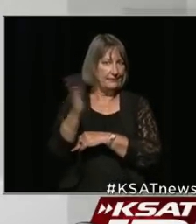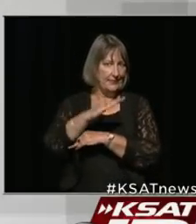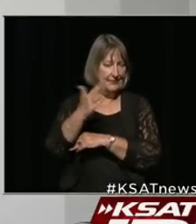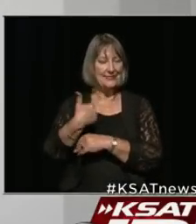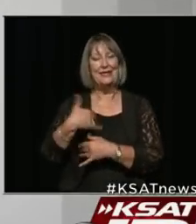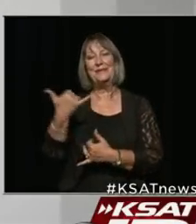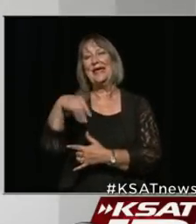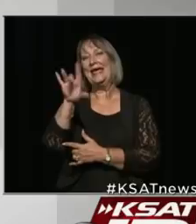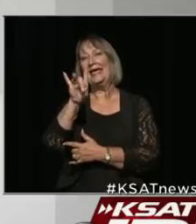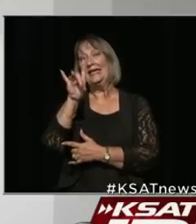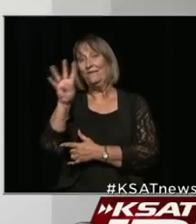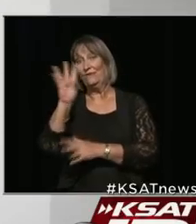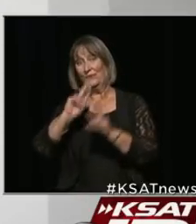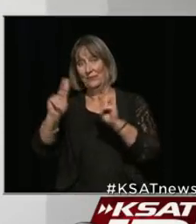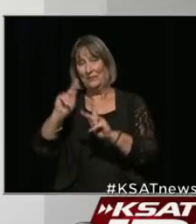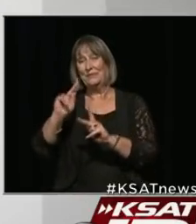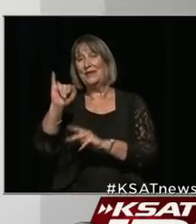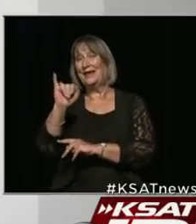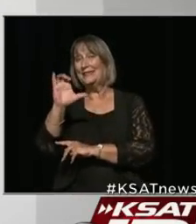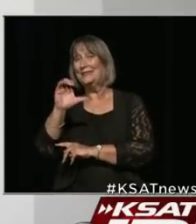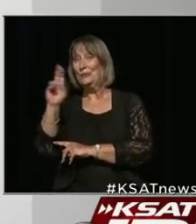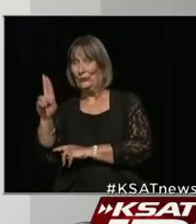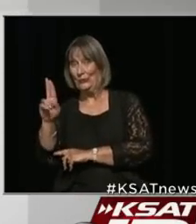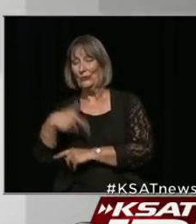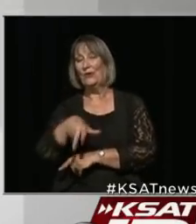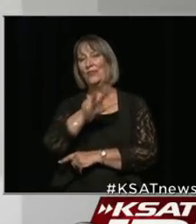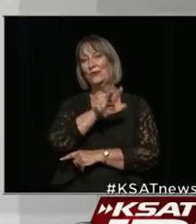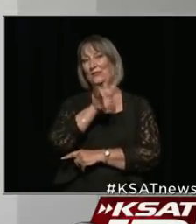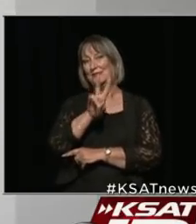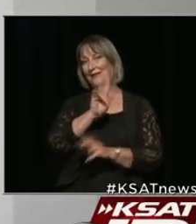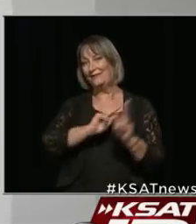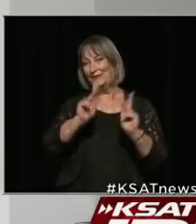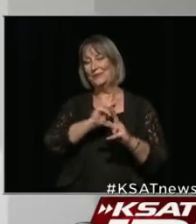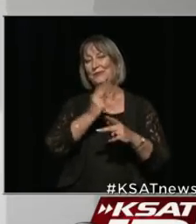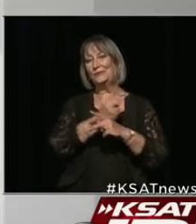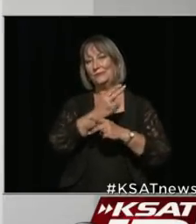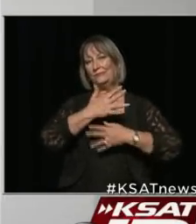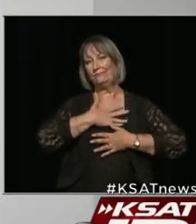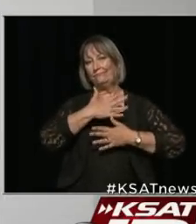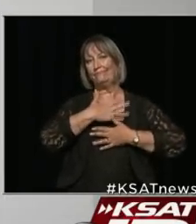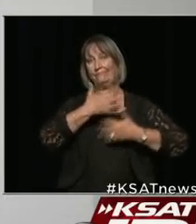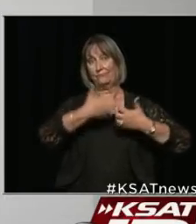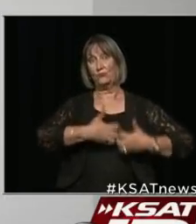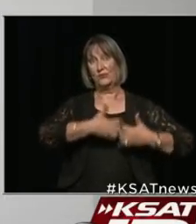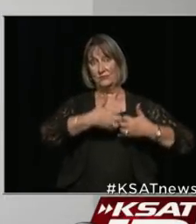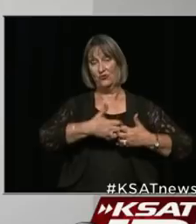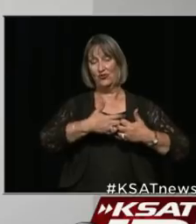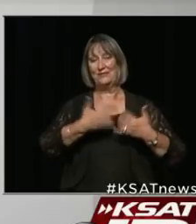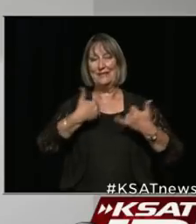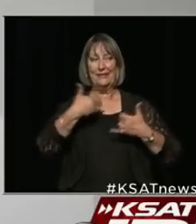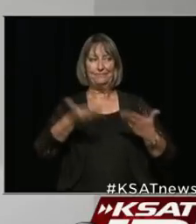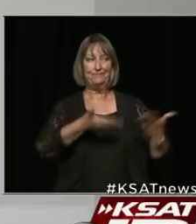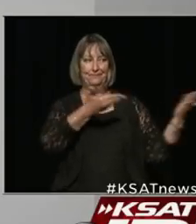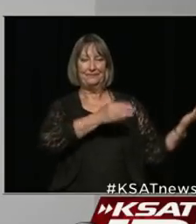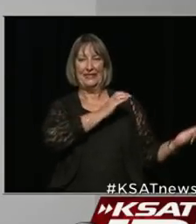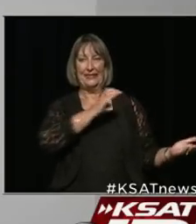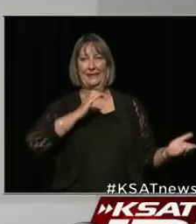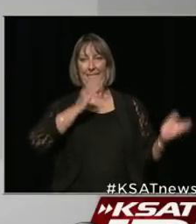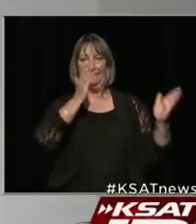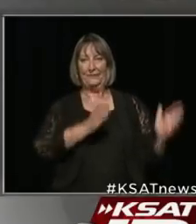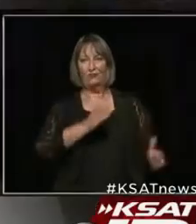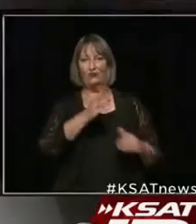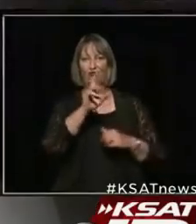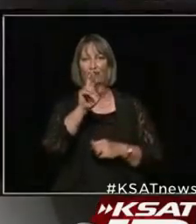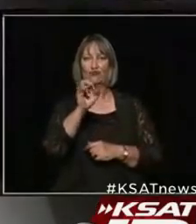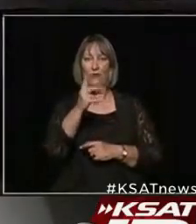84 patients in the ICU and 37 patients on ventilators this evening. I'm going to turn it over to Commissioner Rodriguez, and I'll